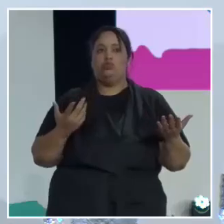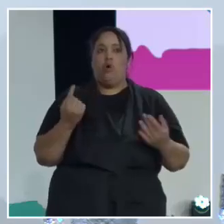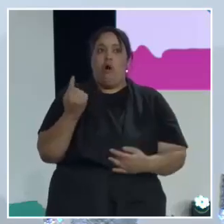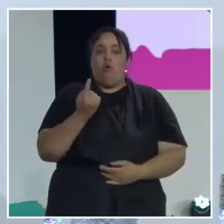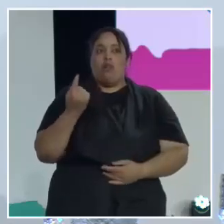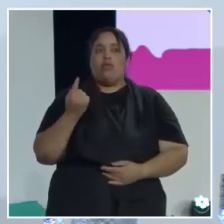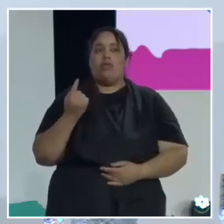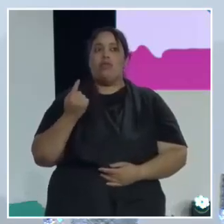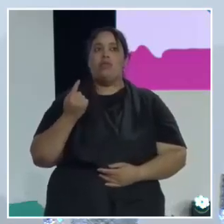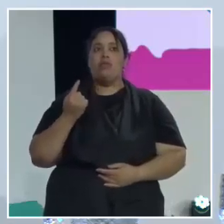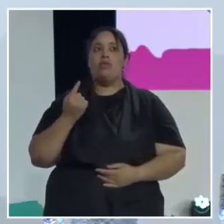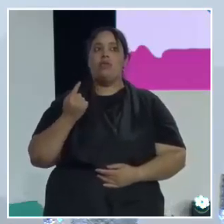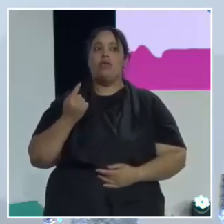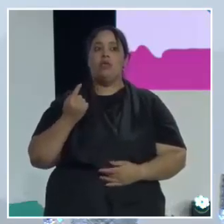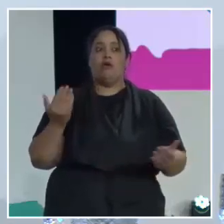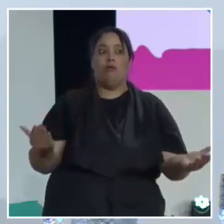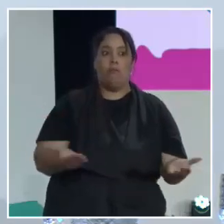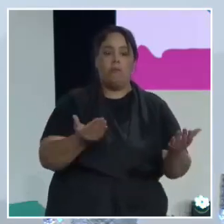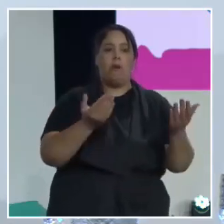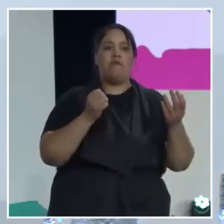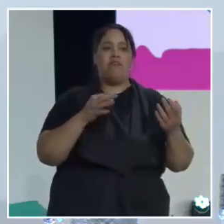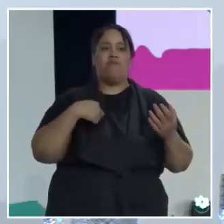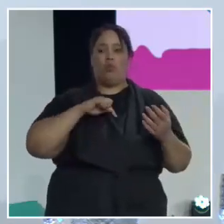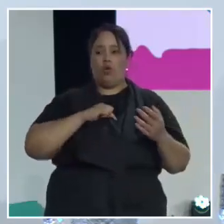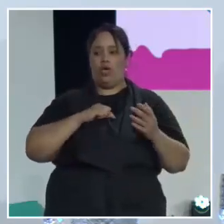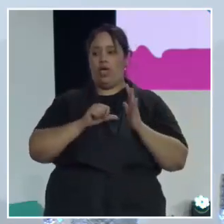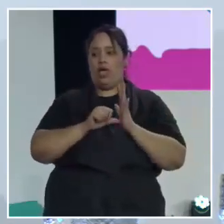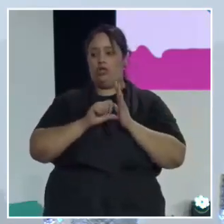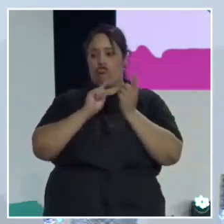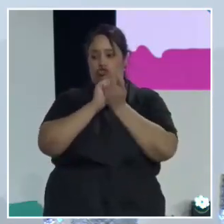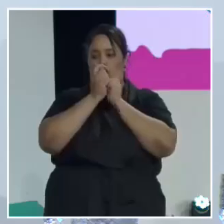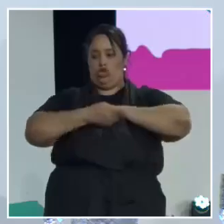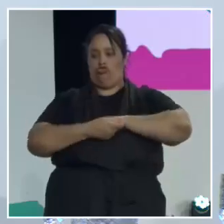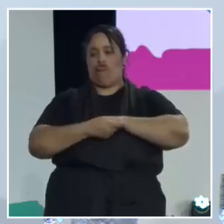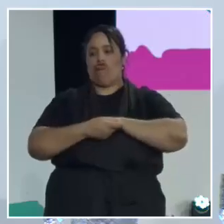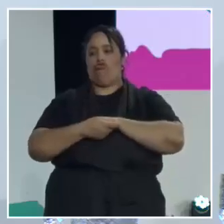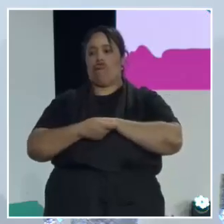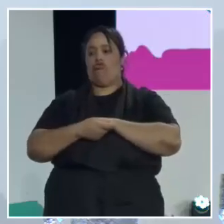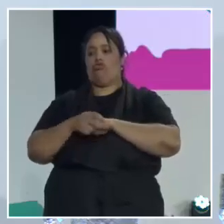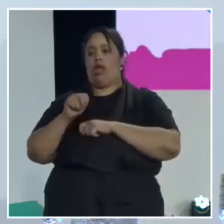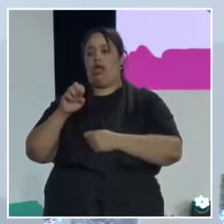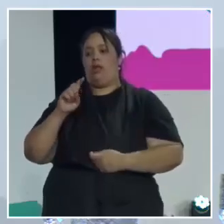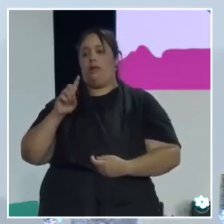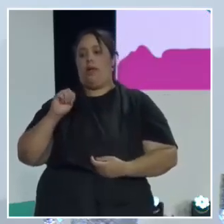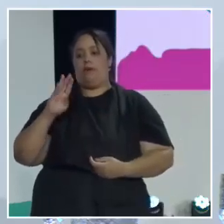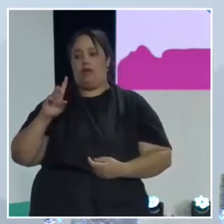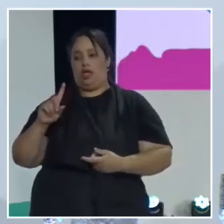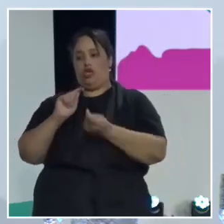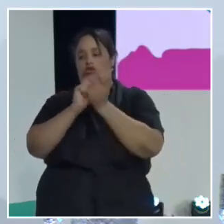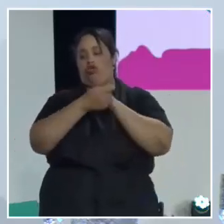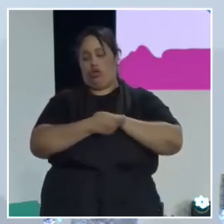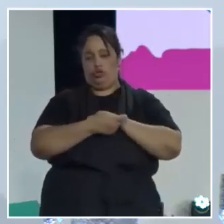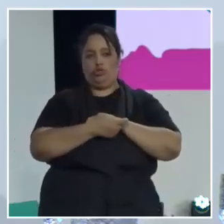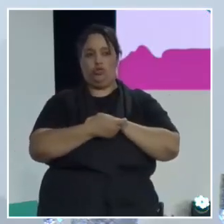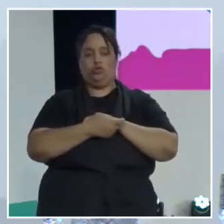be changed if we strengthen the National Development Bank. Of course, commercial bank should play a role, but what we realize